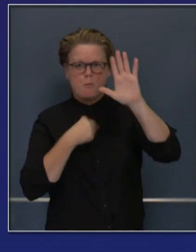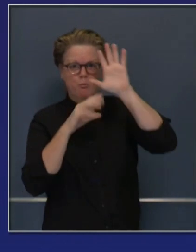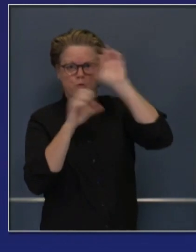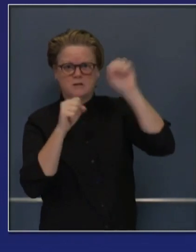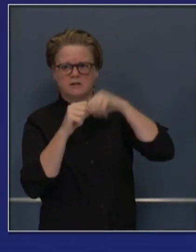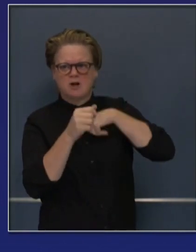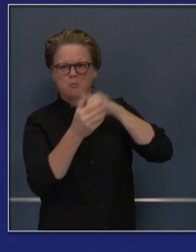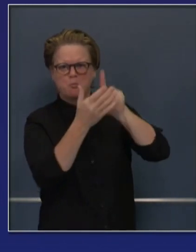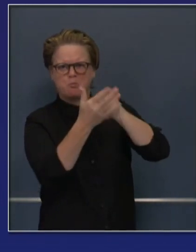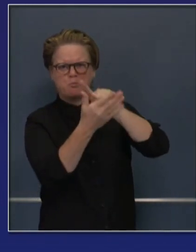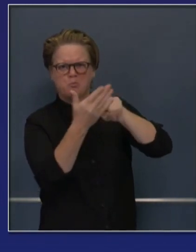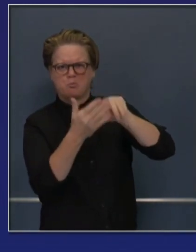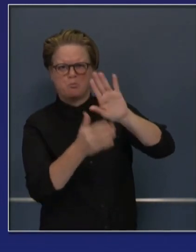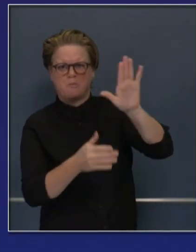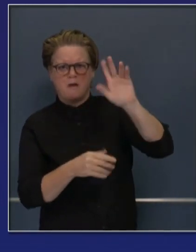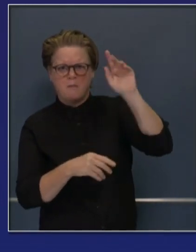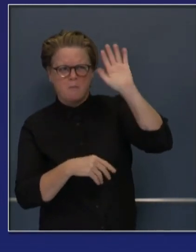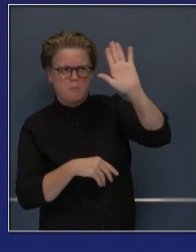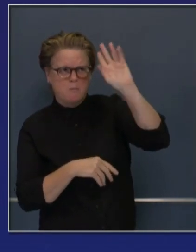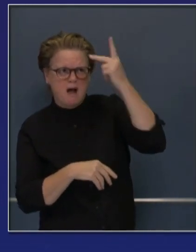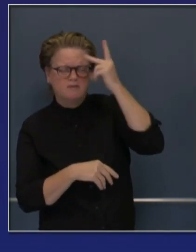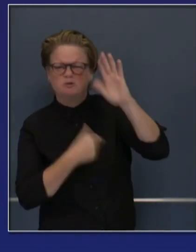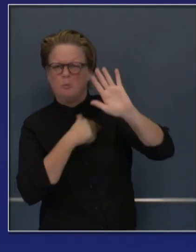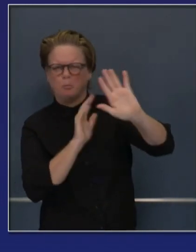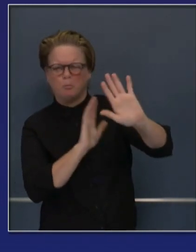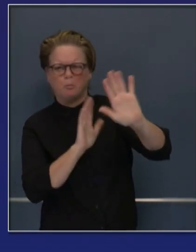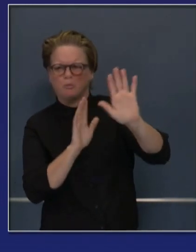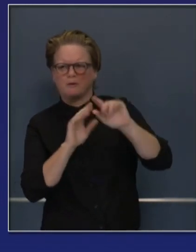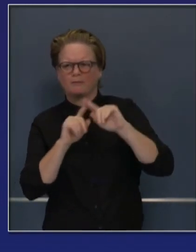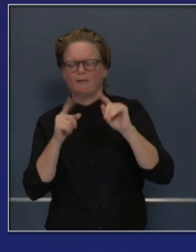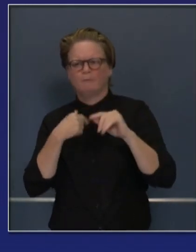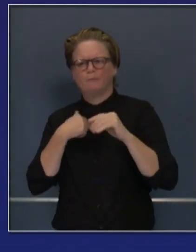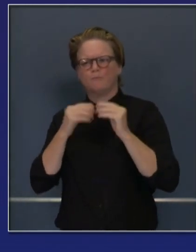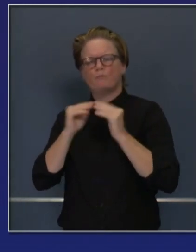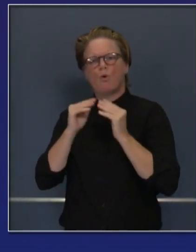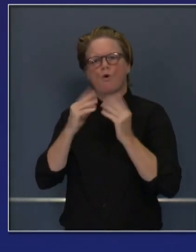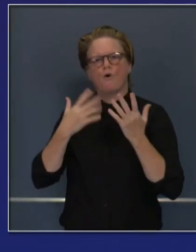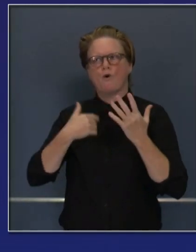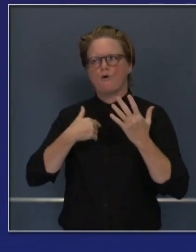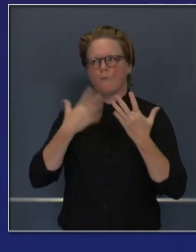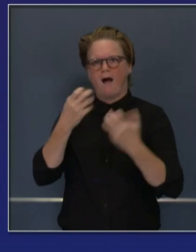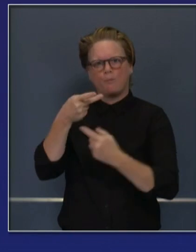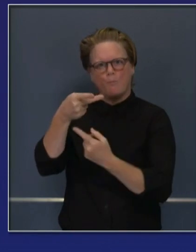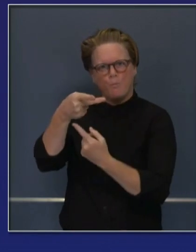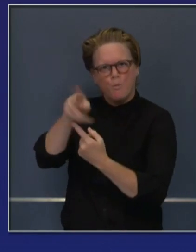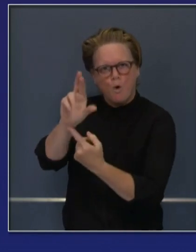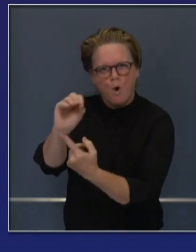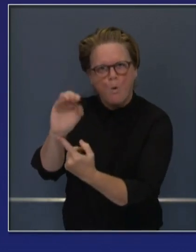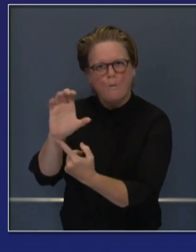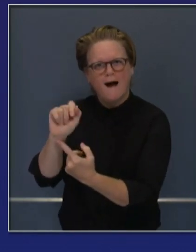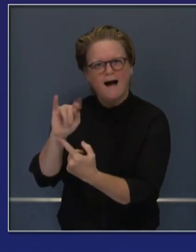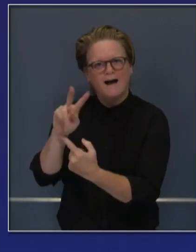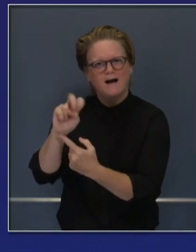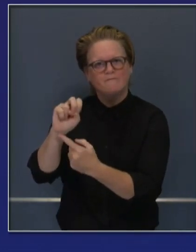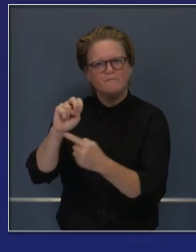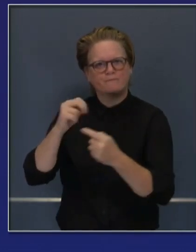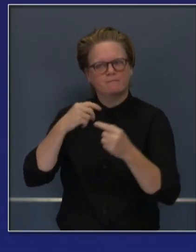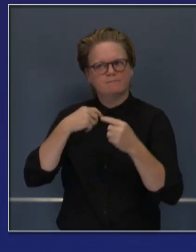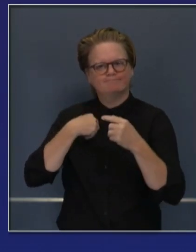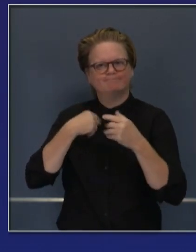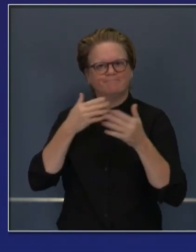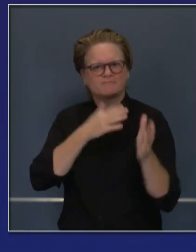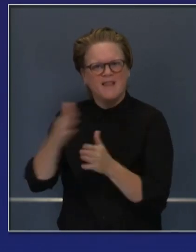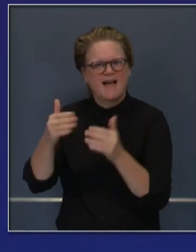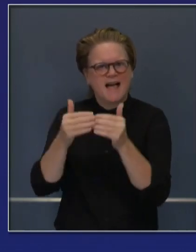could or should be done, we engaged proactively and continue to engage proactively to make sure we have a plan for safe and